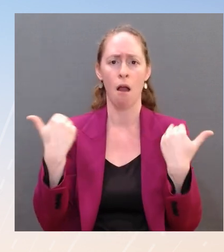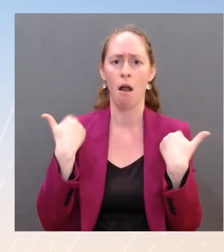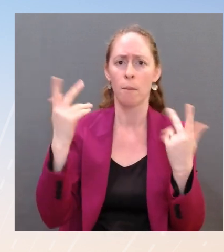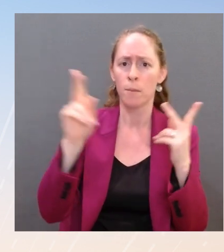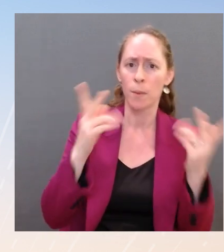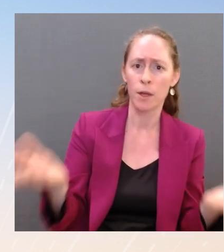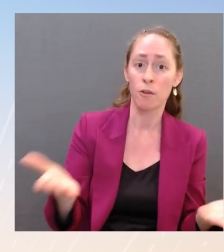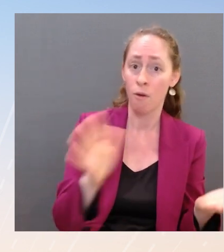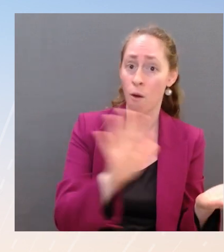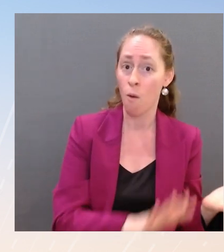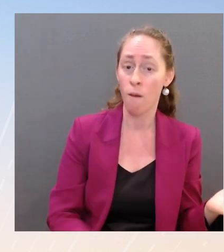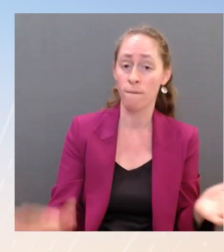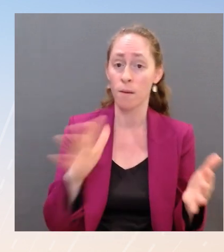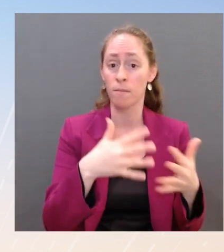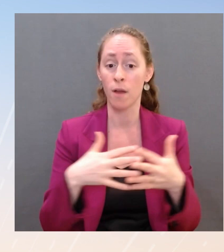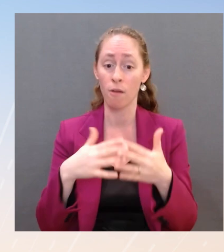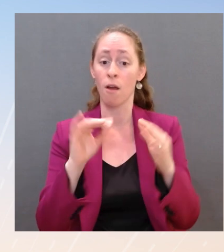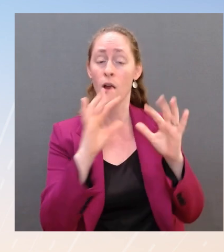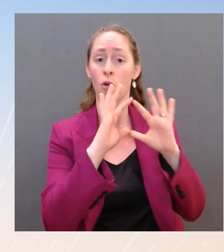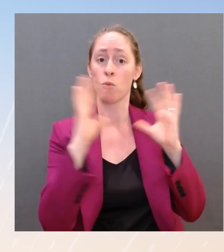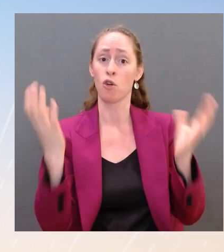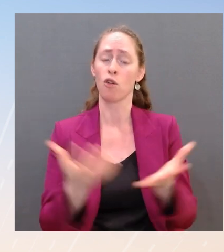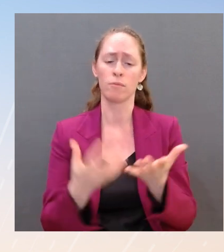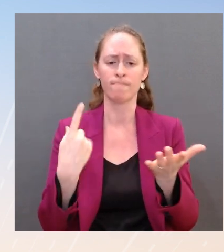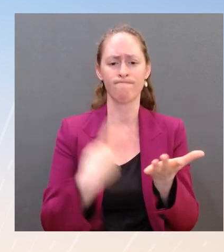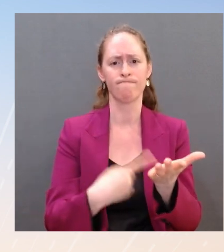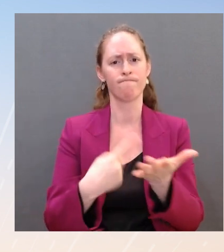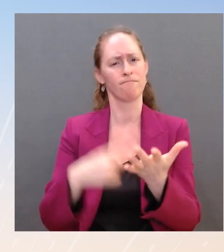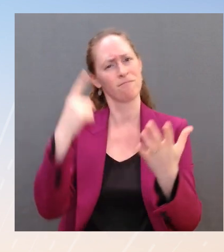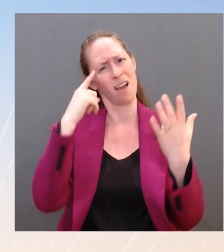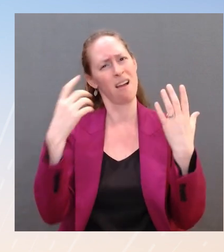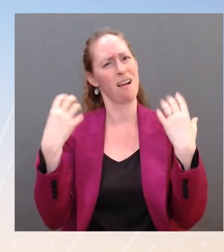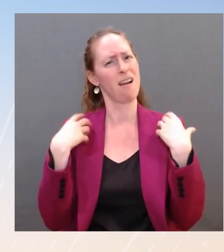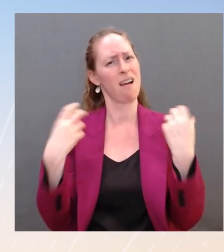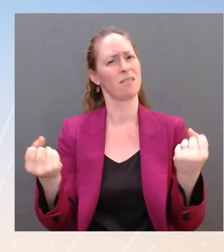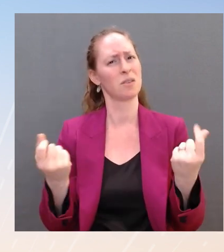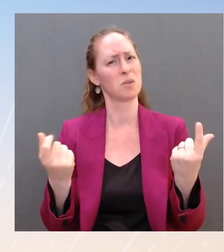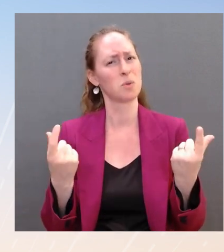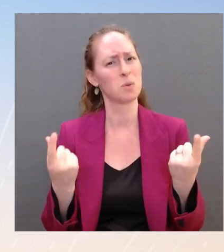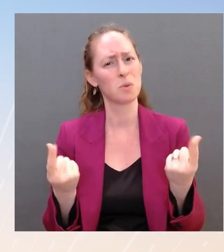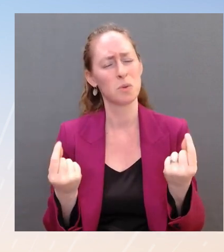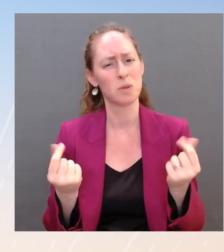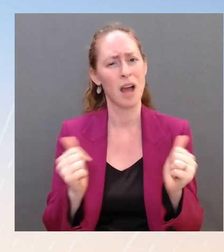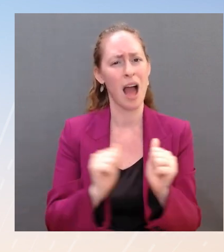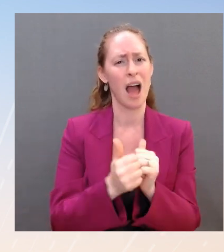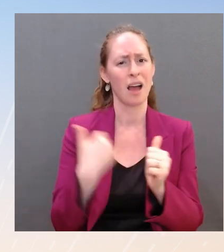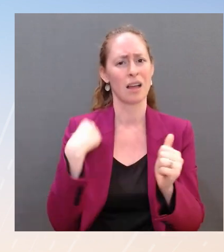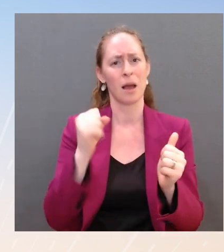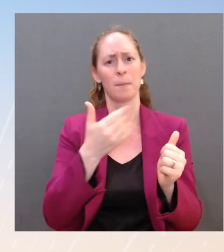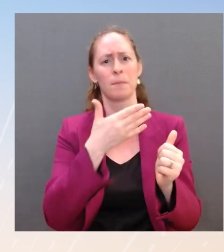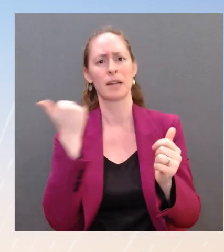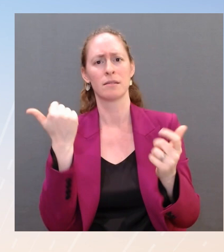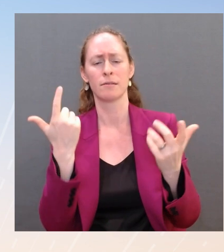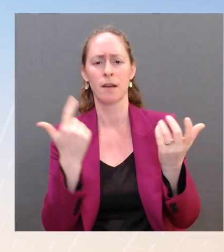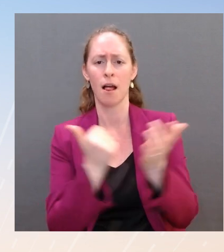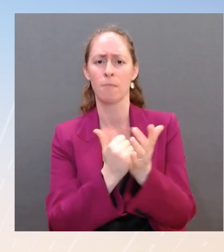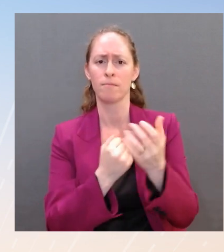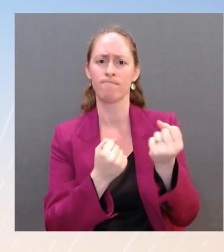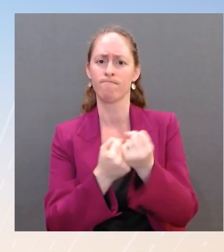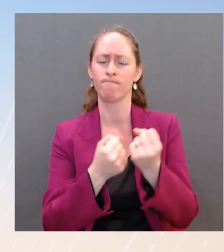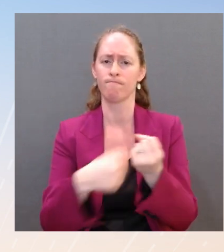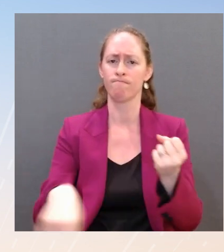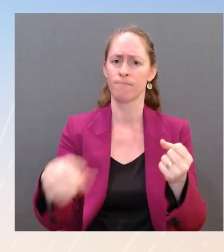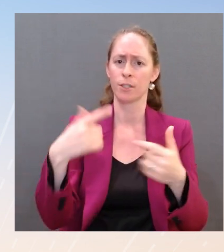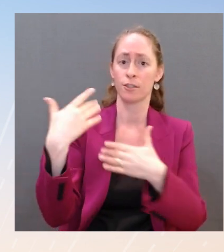about mental health and see what we can do as a generation to create a community of change makers. I do research looking